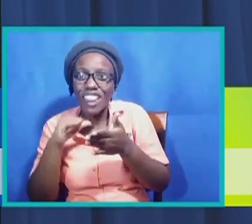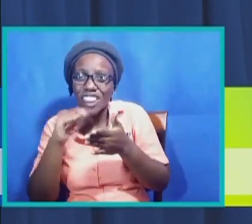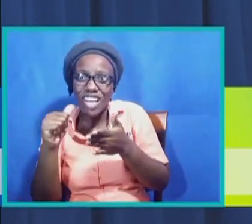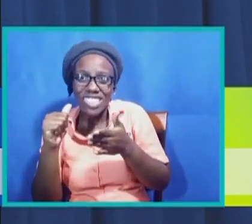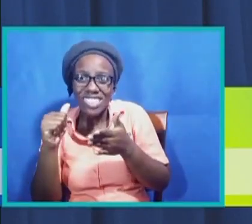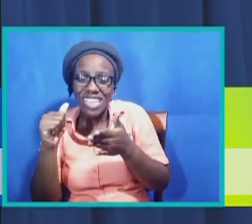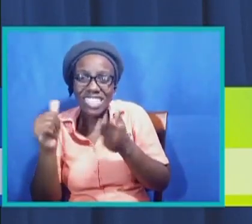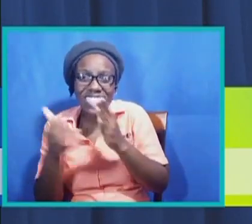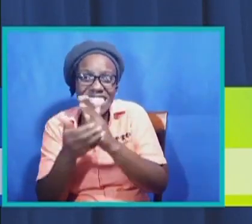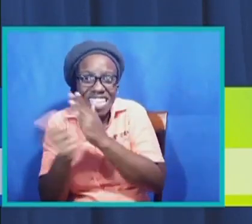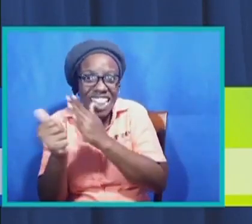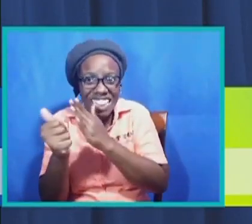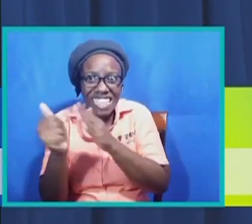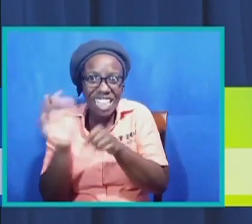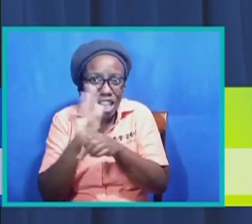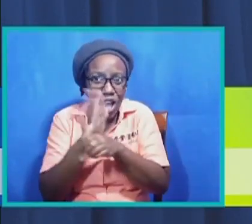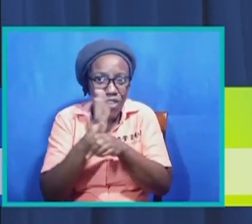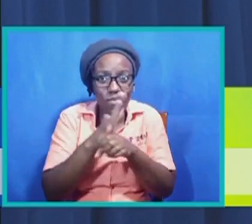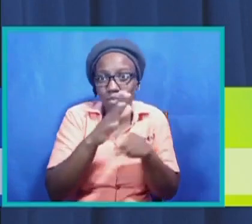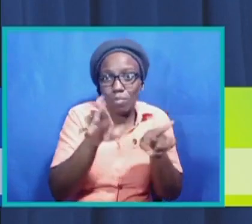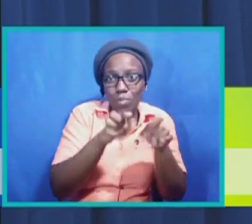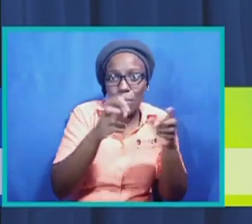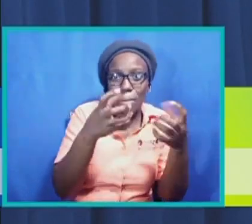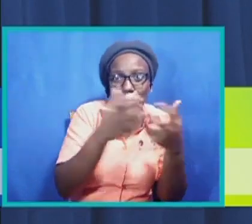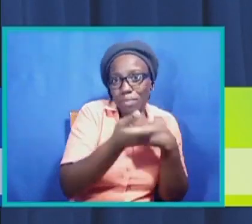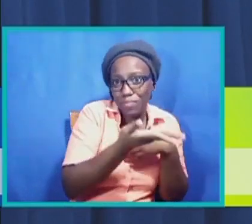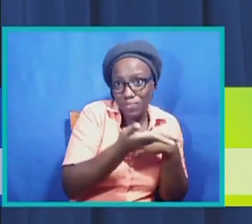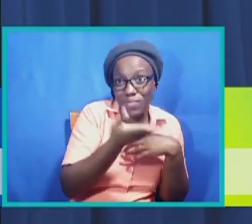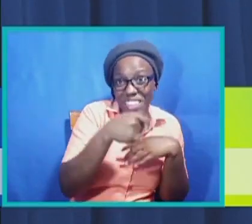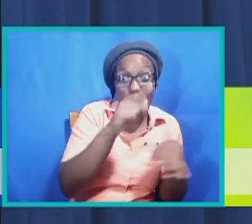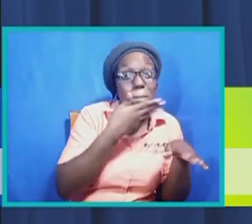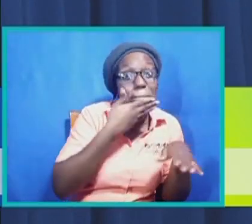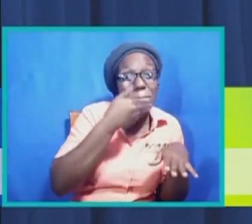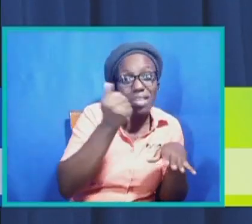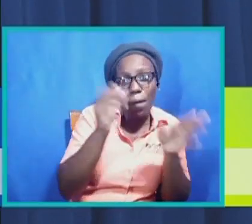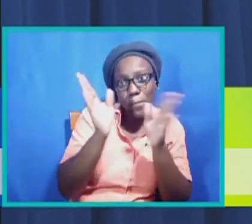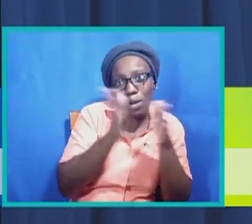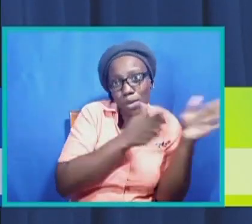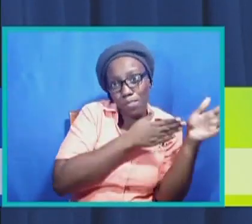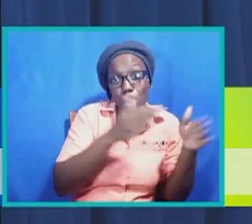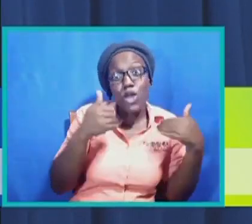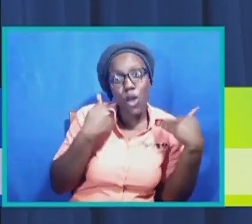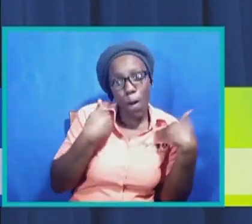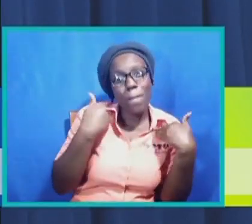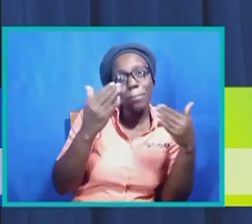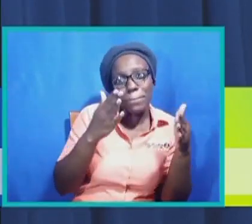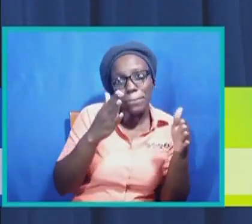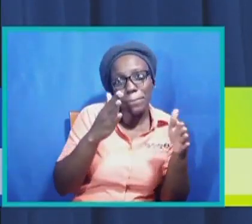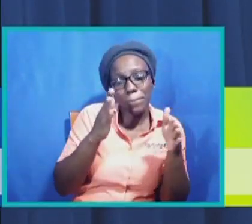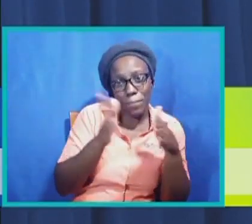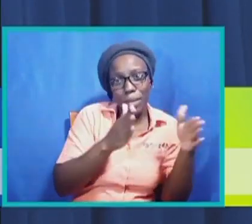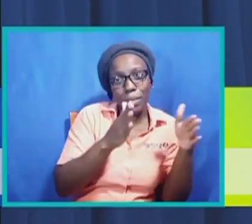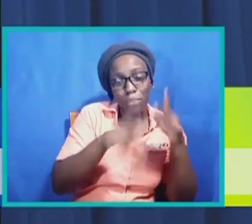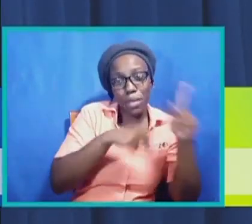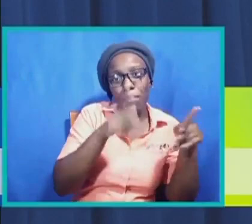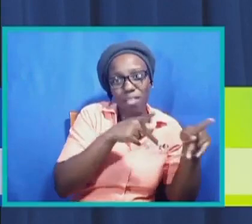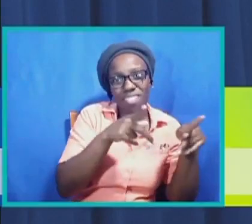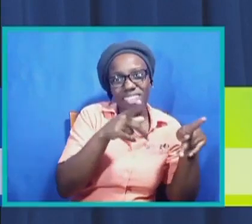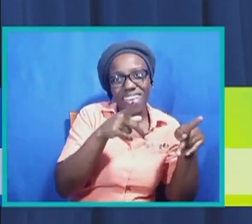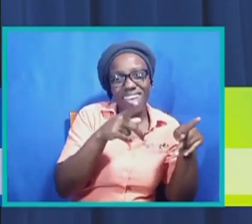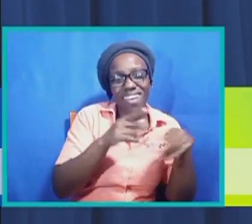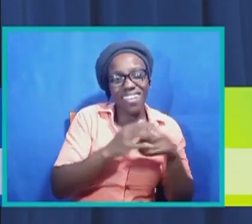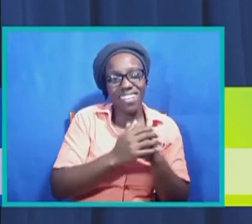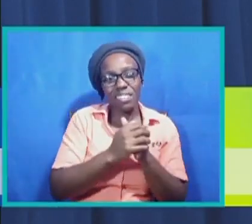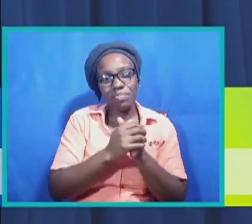strategies, assessment strategies that the young people will gravitate towards that is much more